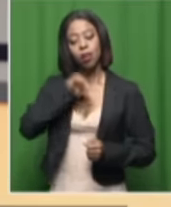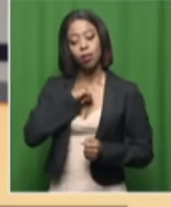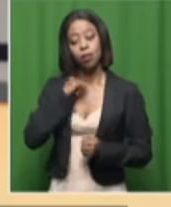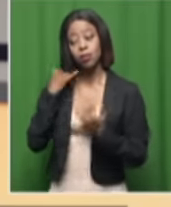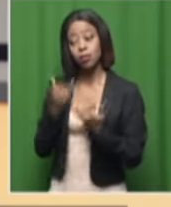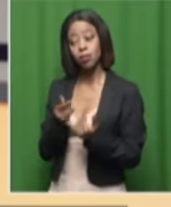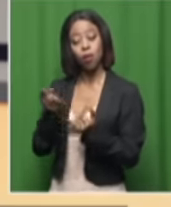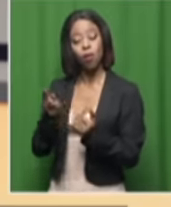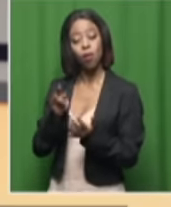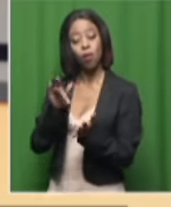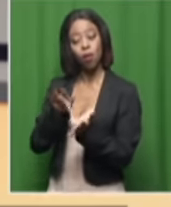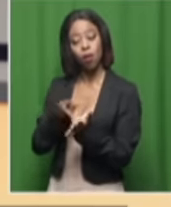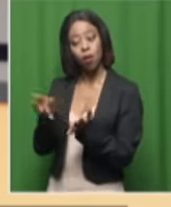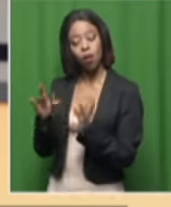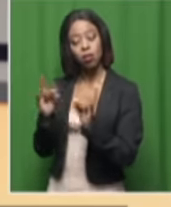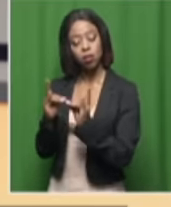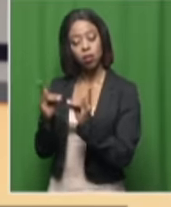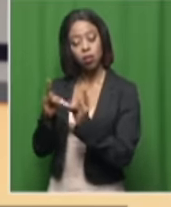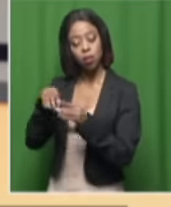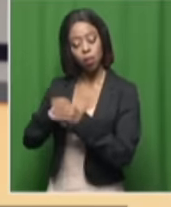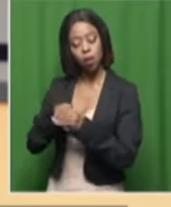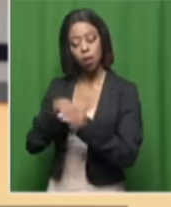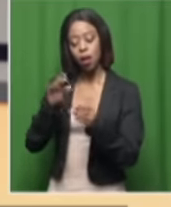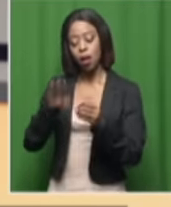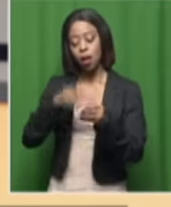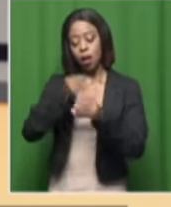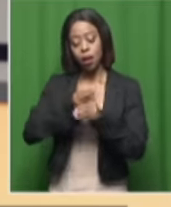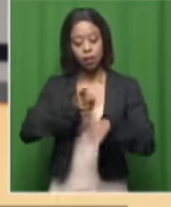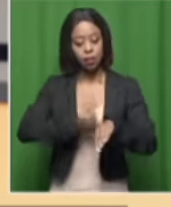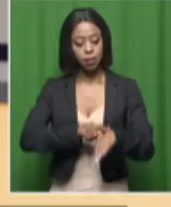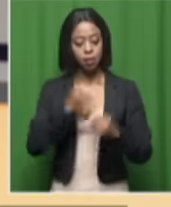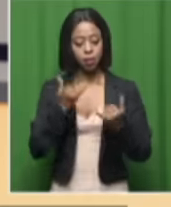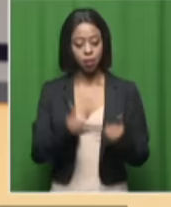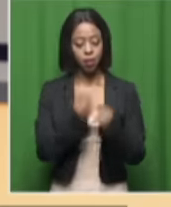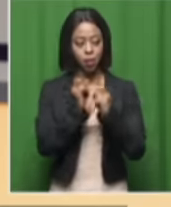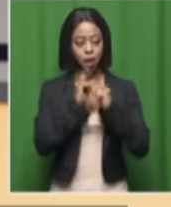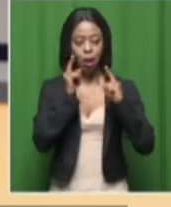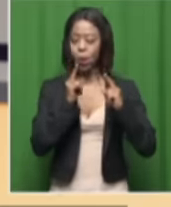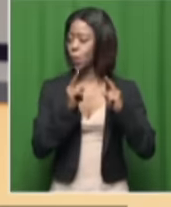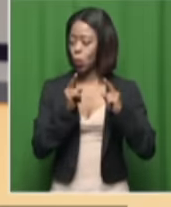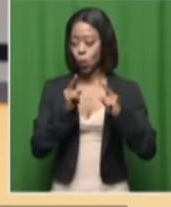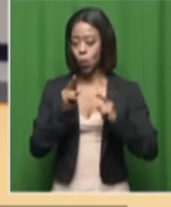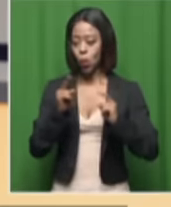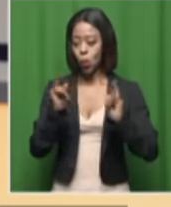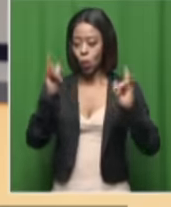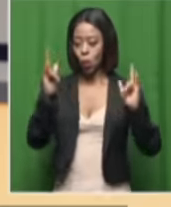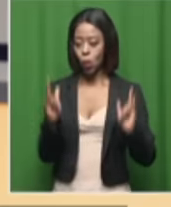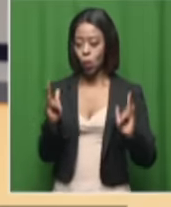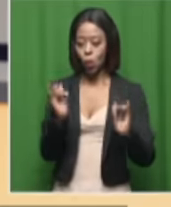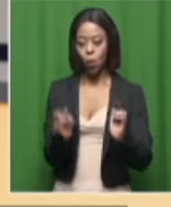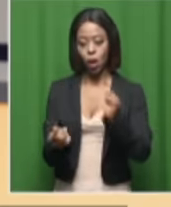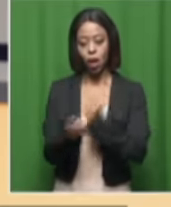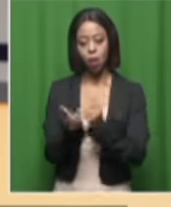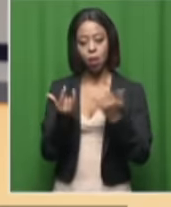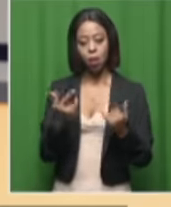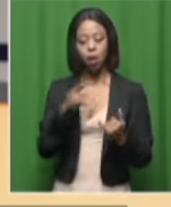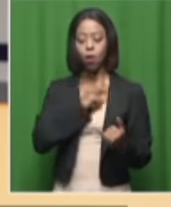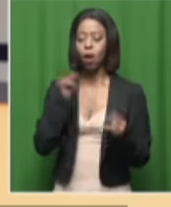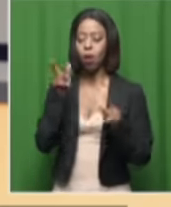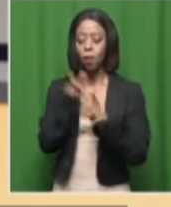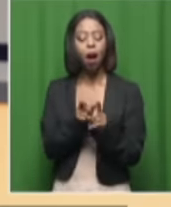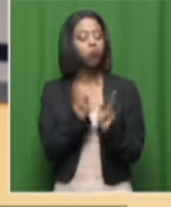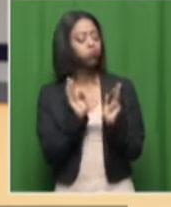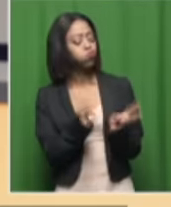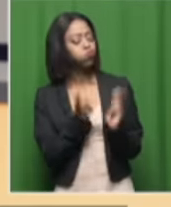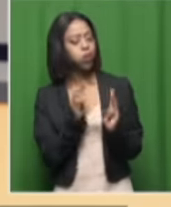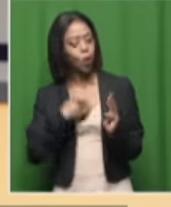terms of what happens after you go into extra time, and now you know you're going into a penalty shootout. Because as someone just watching from the sidelines,